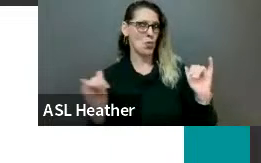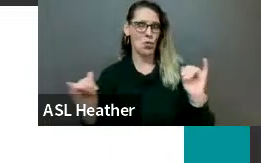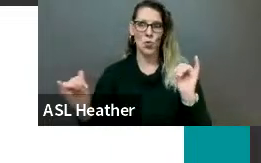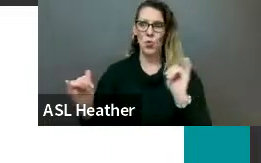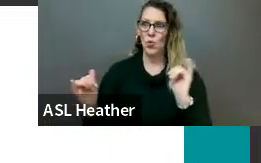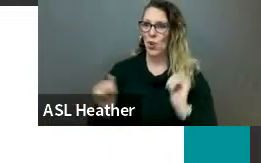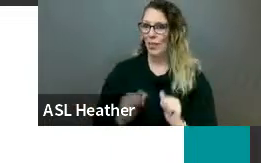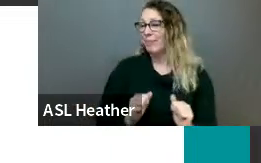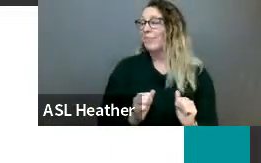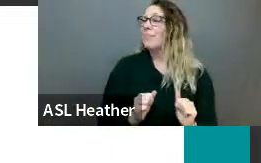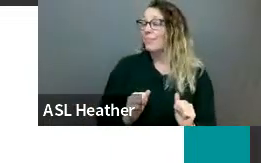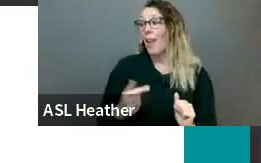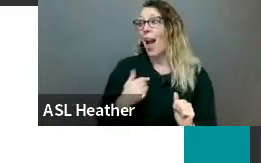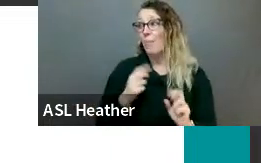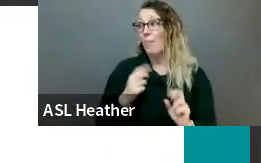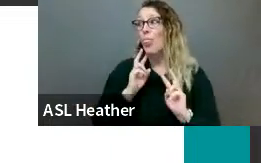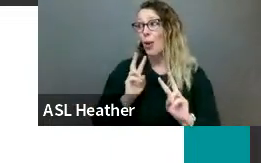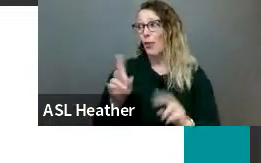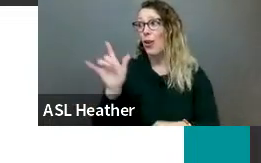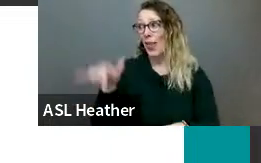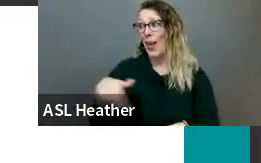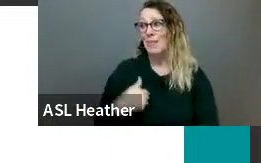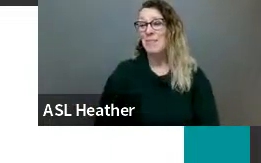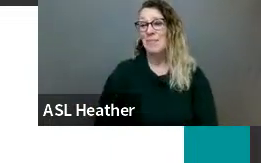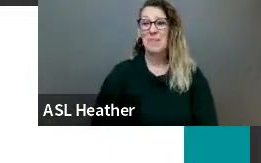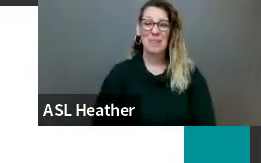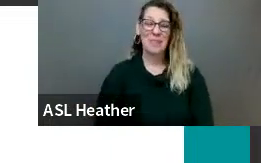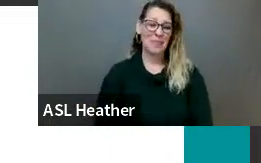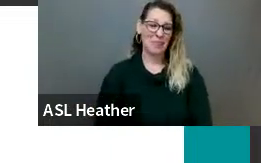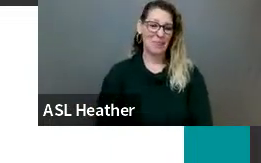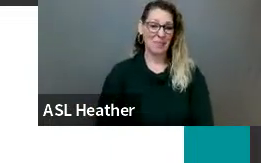Pretty cliche, but I'm looking forward to it. Thank